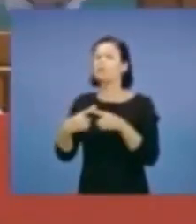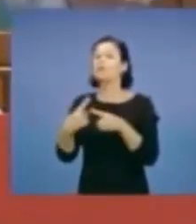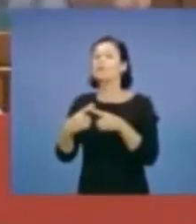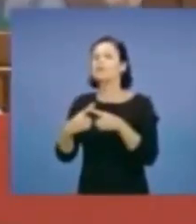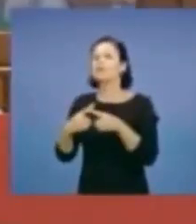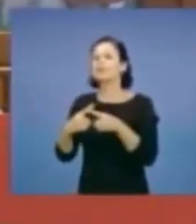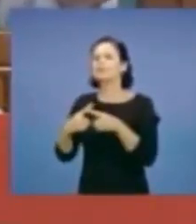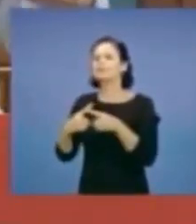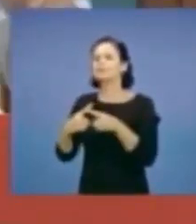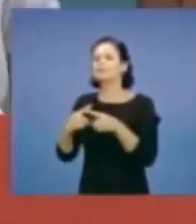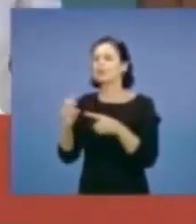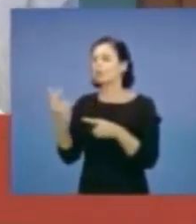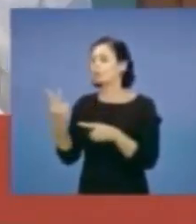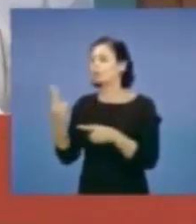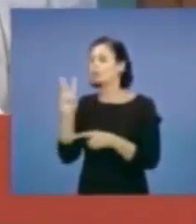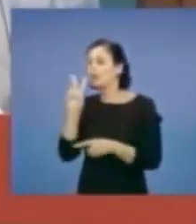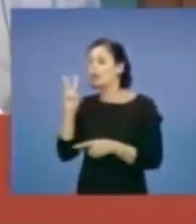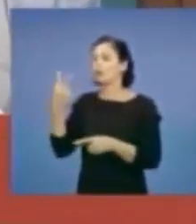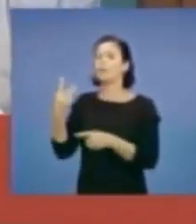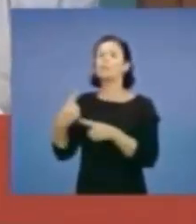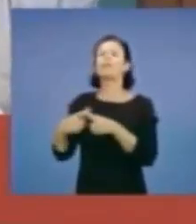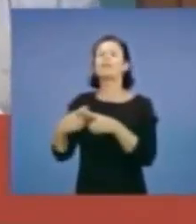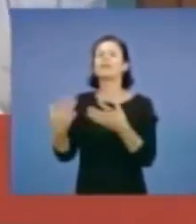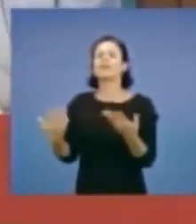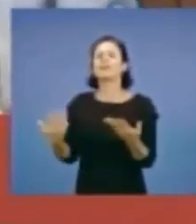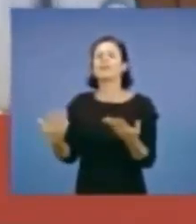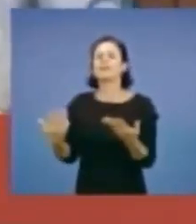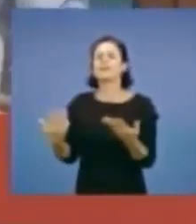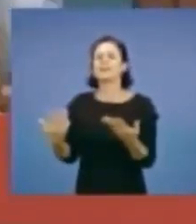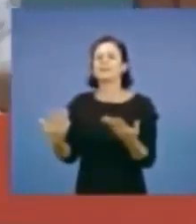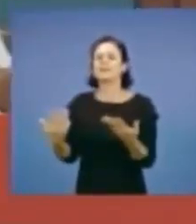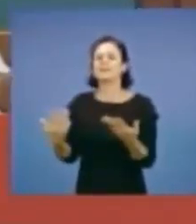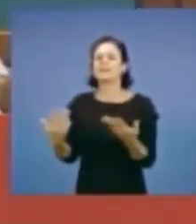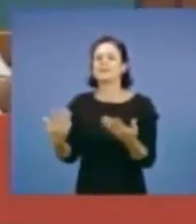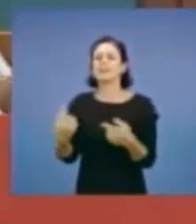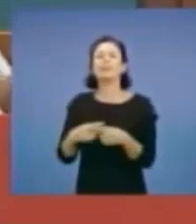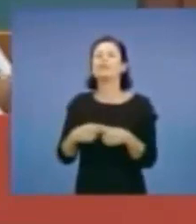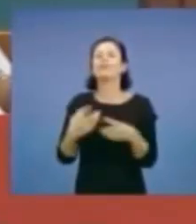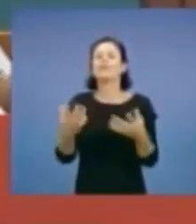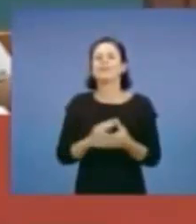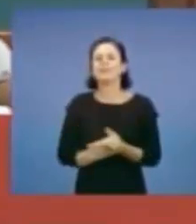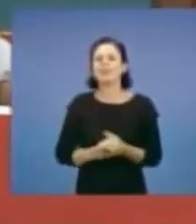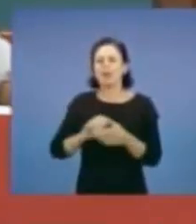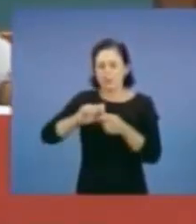because when he broke the bread. Why?